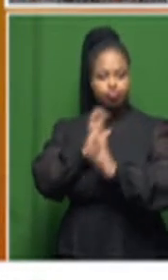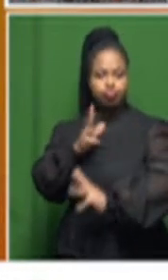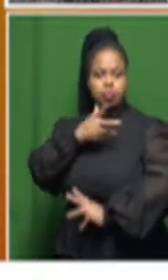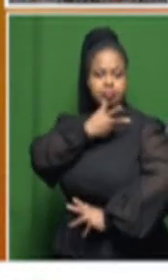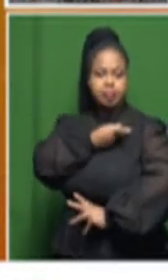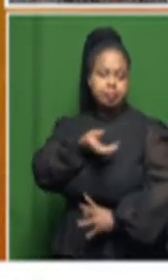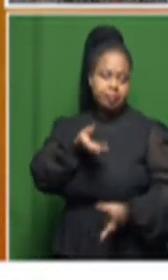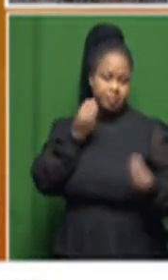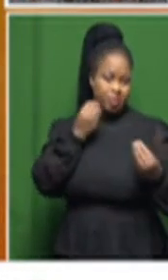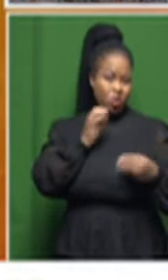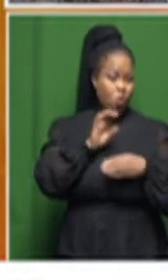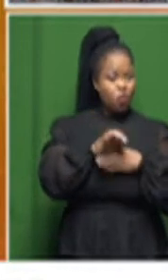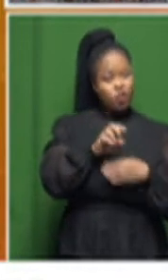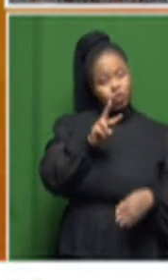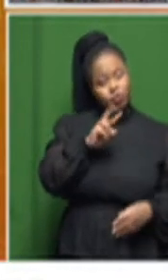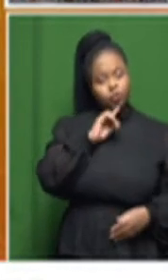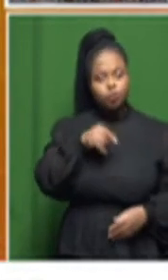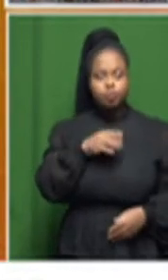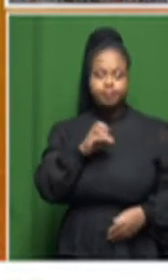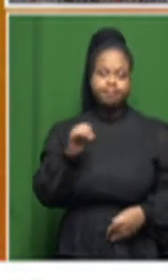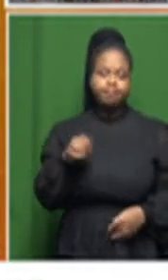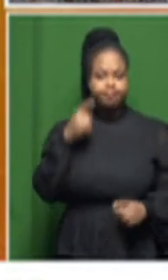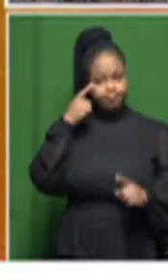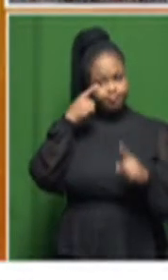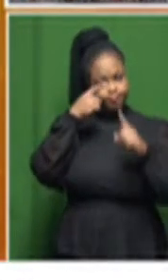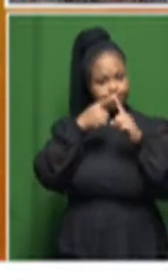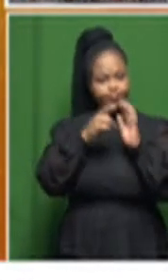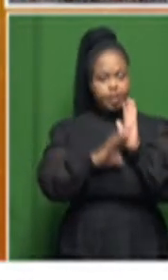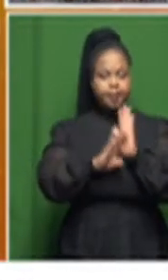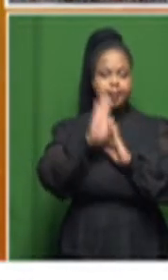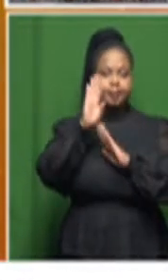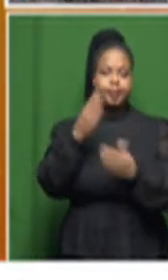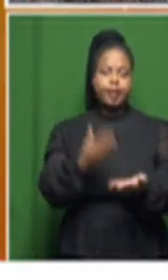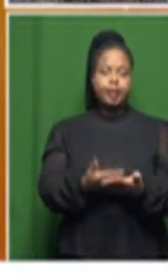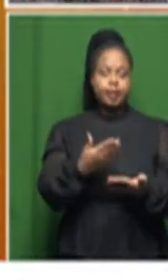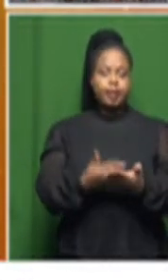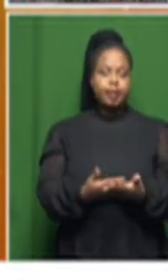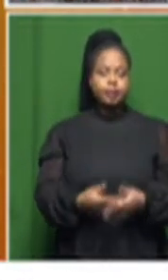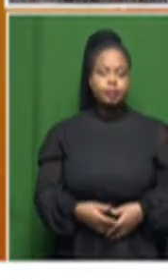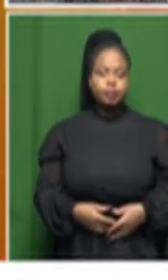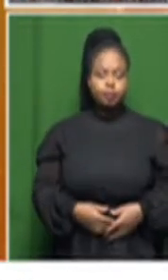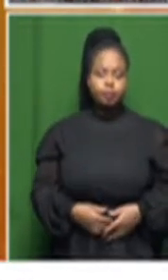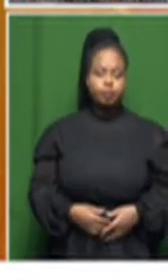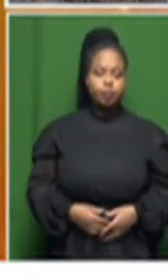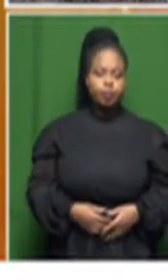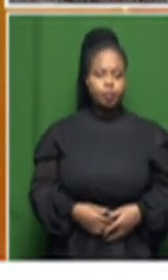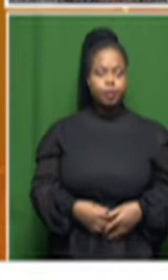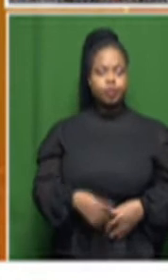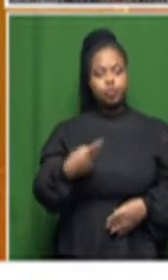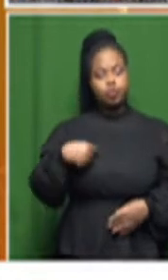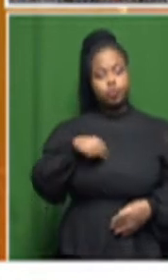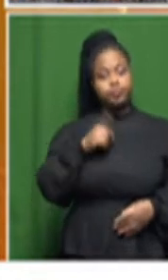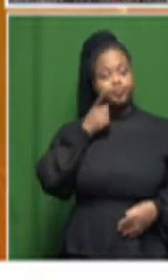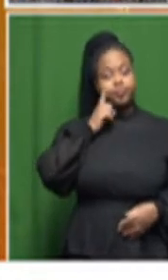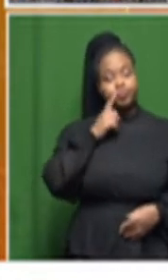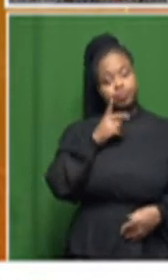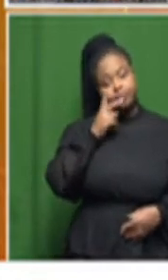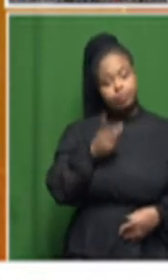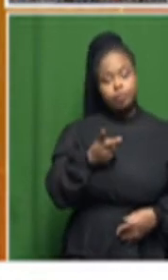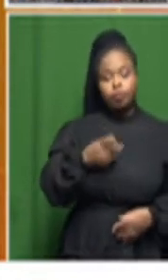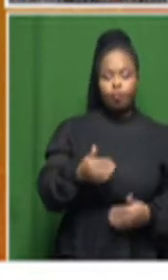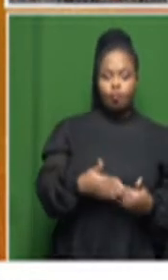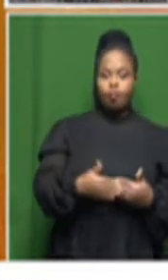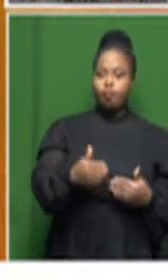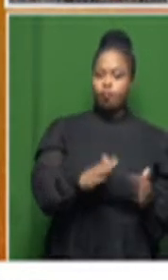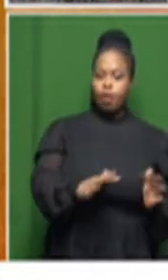our number and continues to implement the rule of 1 and what can be done using that. Then